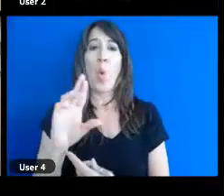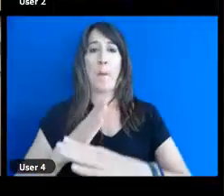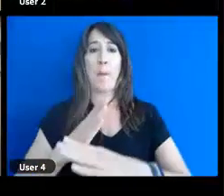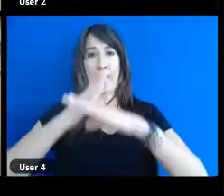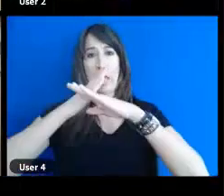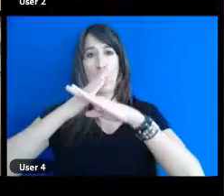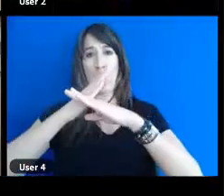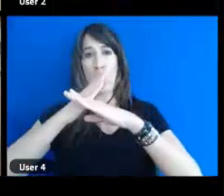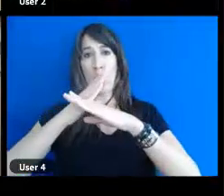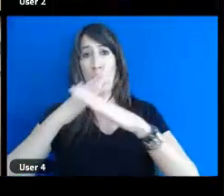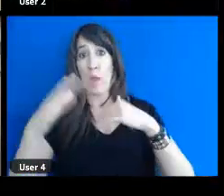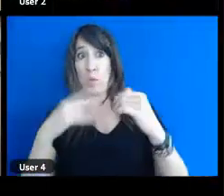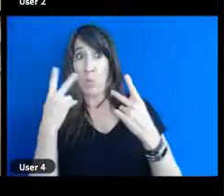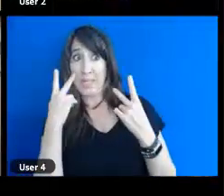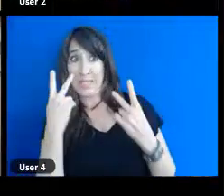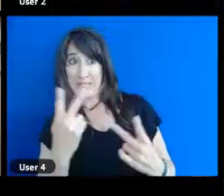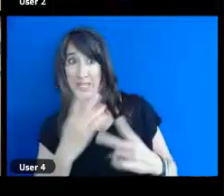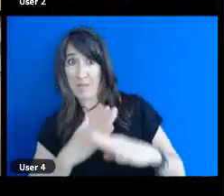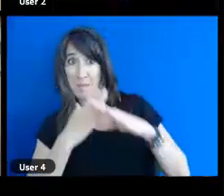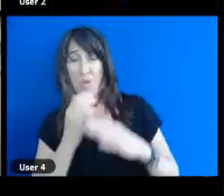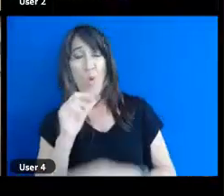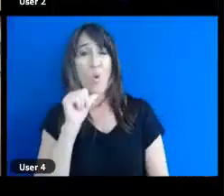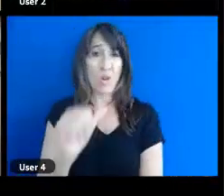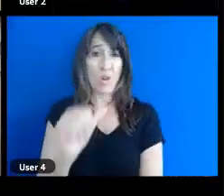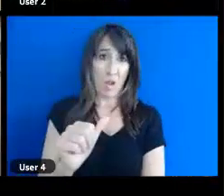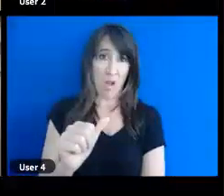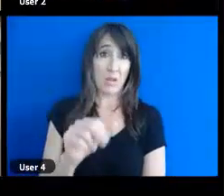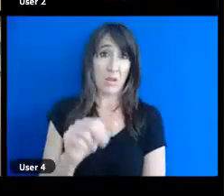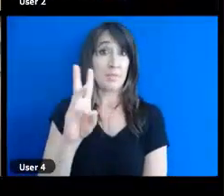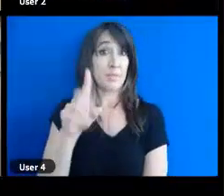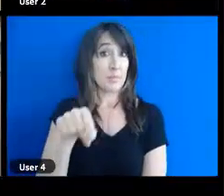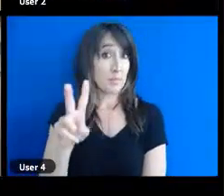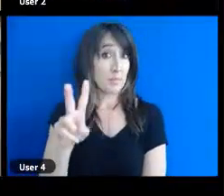of disability or barrier, whether visible or not.